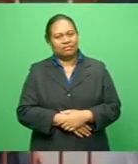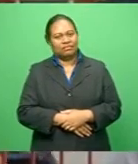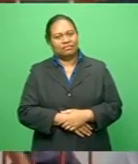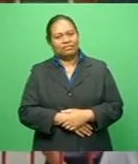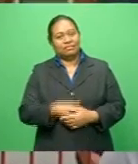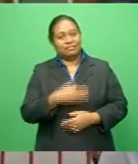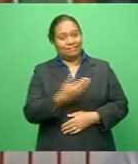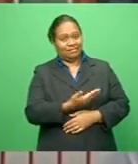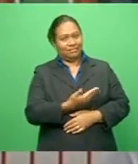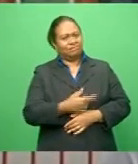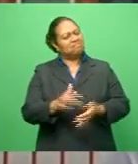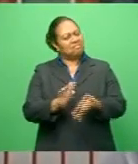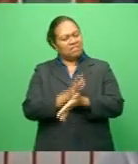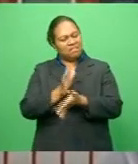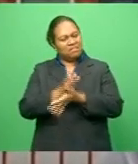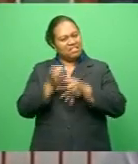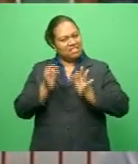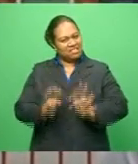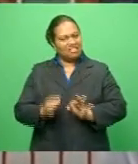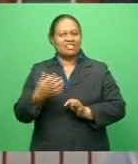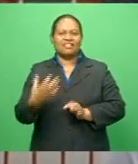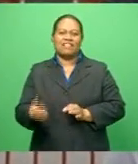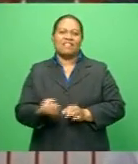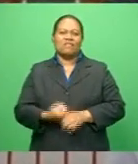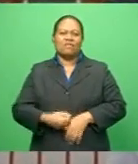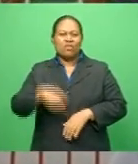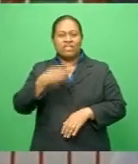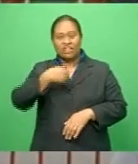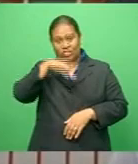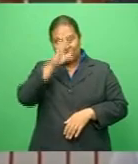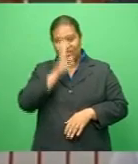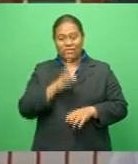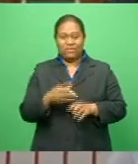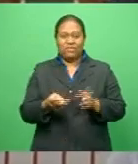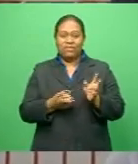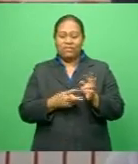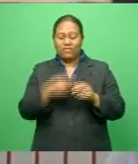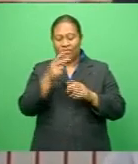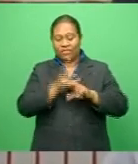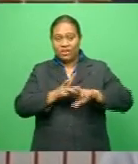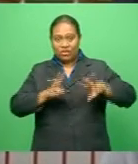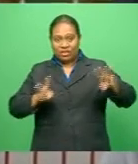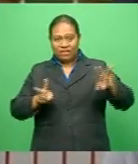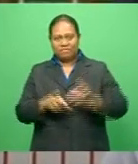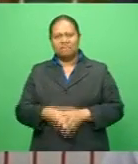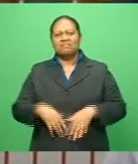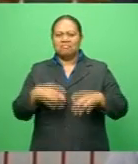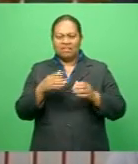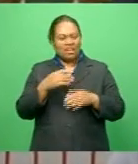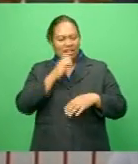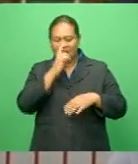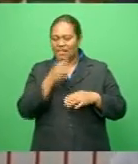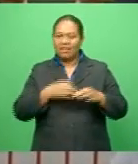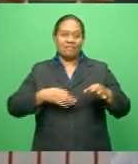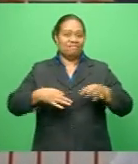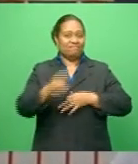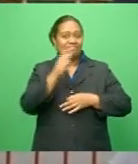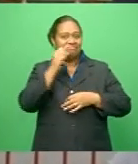I am happy with the decision that Ratu Nangama has been chosen as opposition leader, but I think nobody can replace Rambuka.